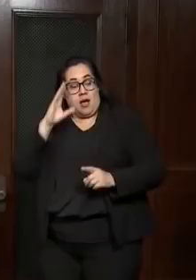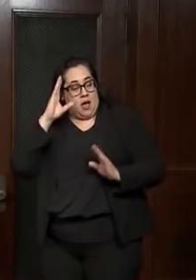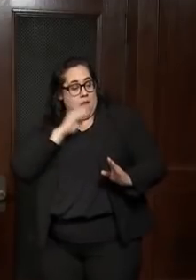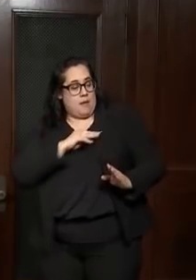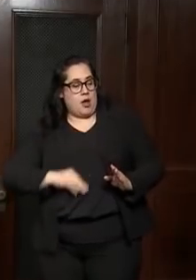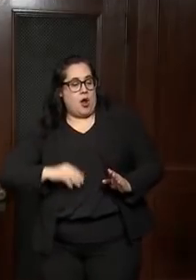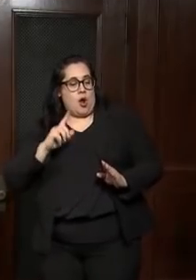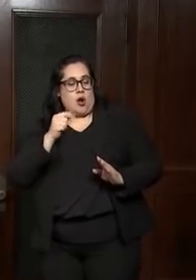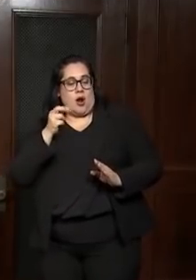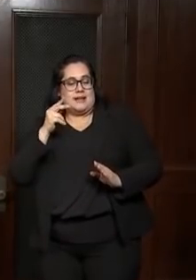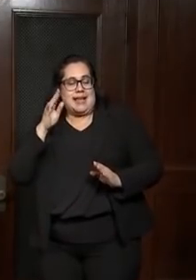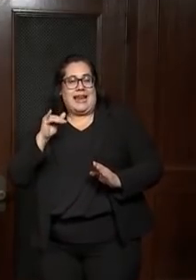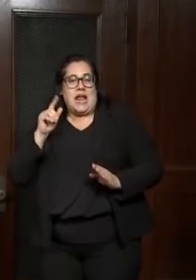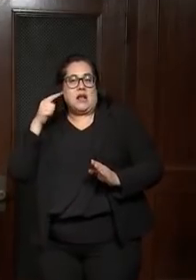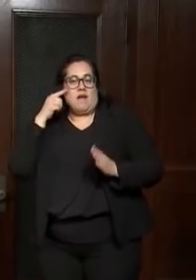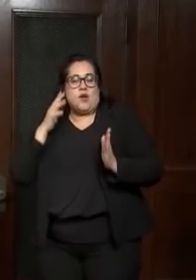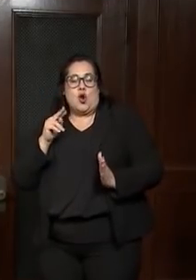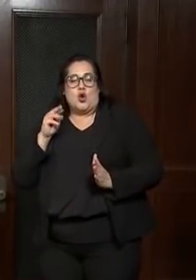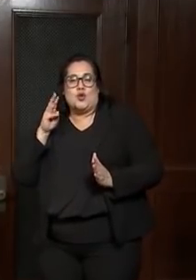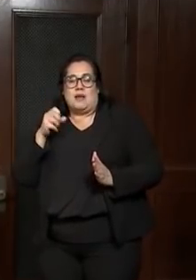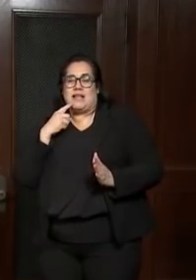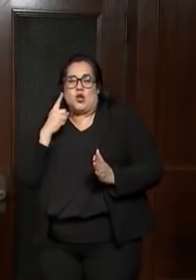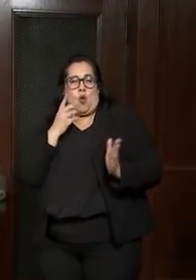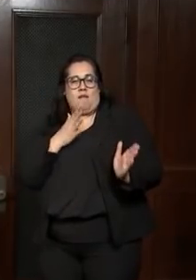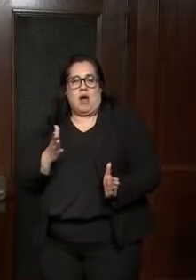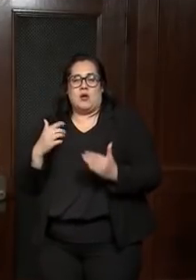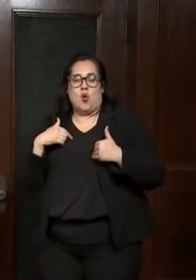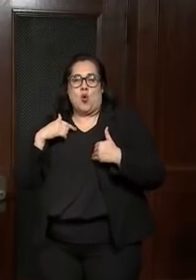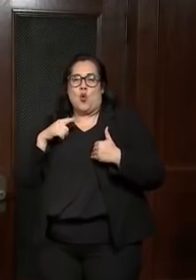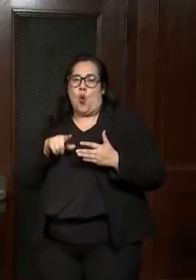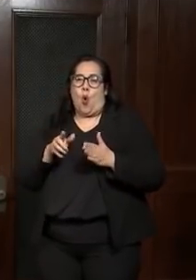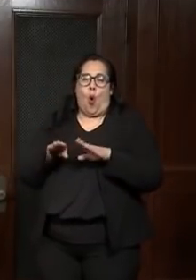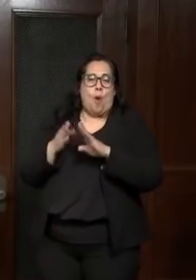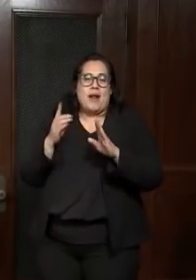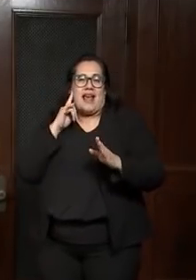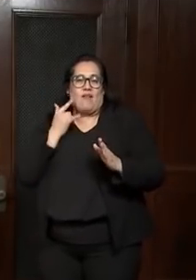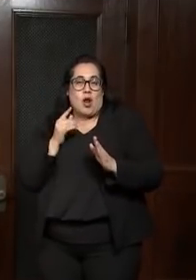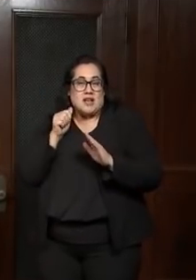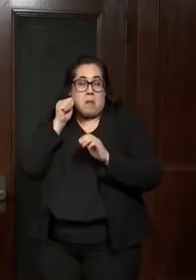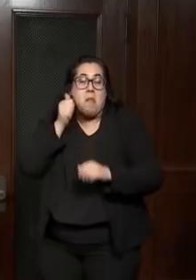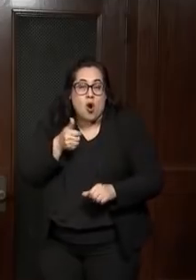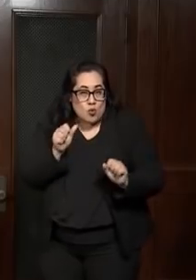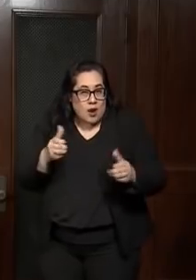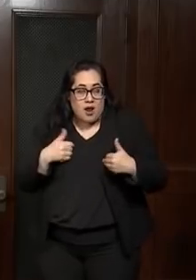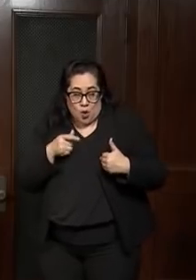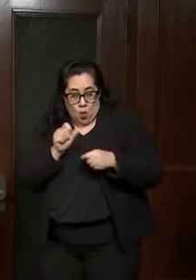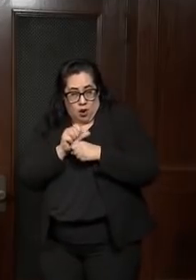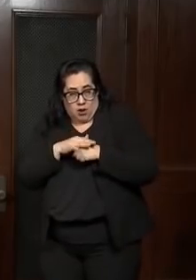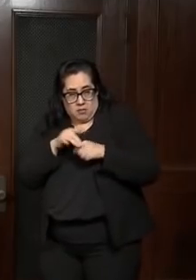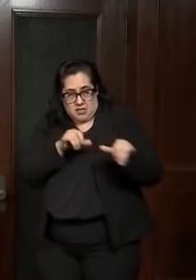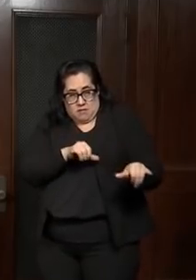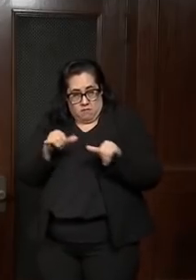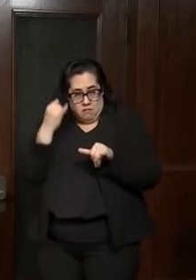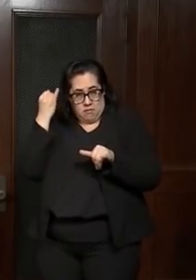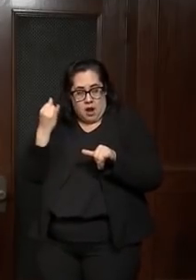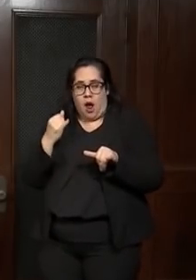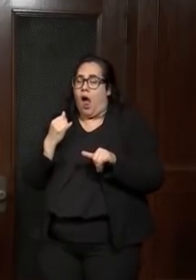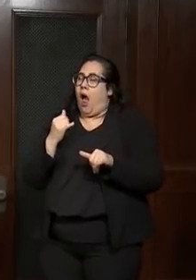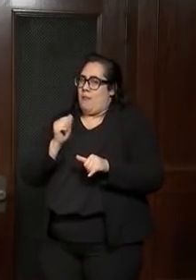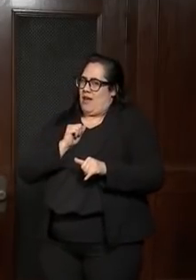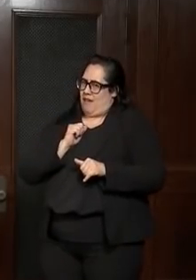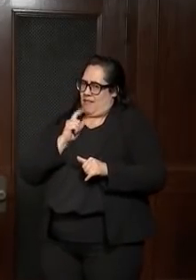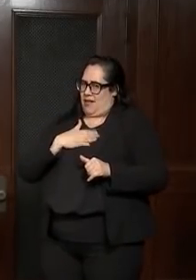Governor Newsom says he's going to have a plan in terms of reopening California tomorrow. Are you working on something similar? And on a personal note, glad to hear you're